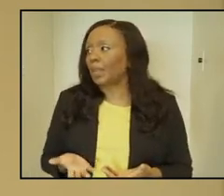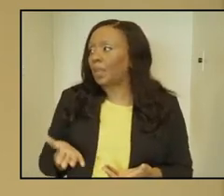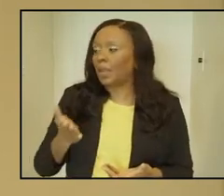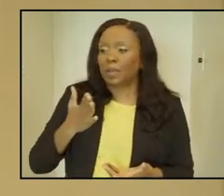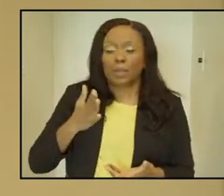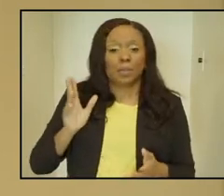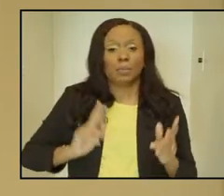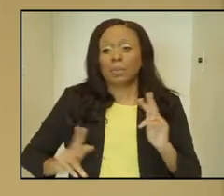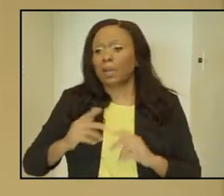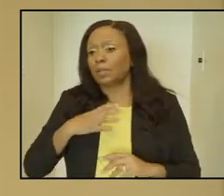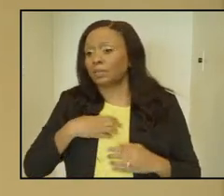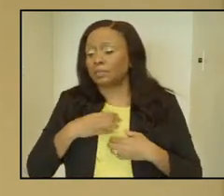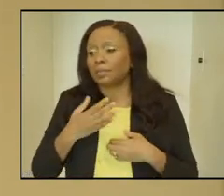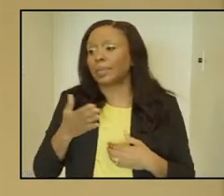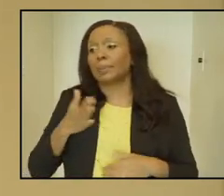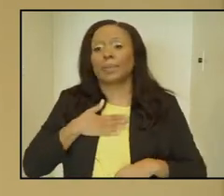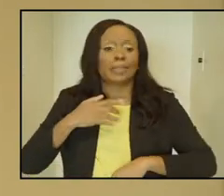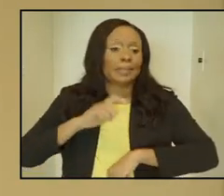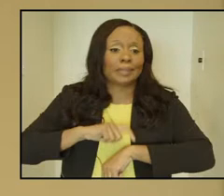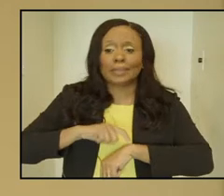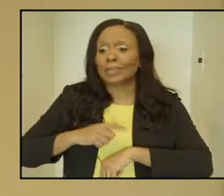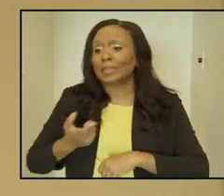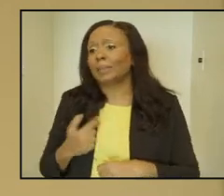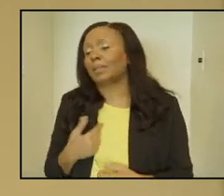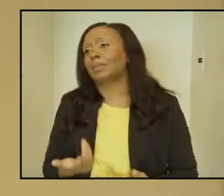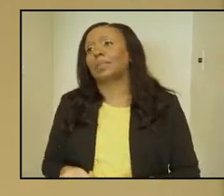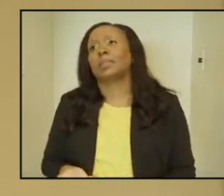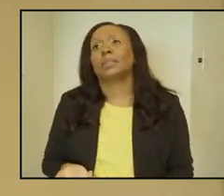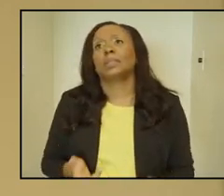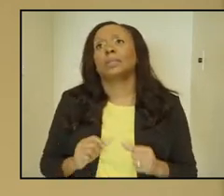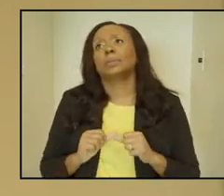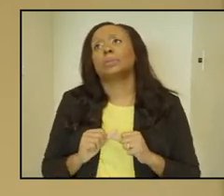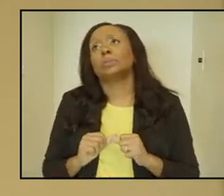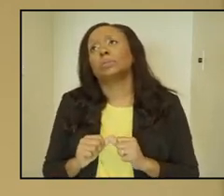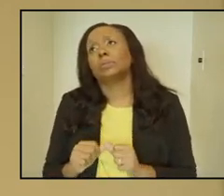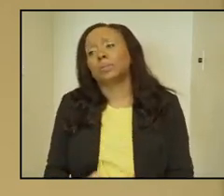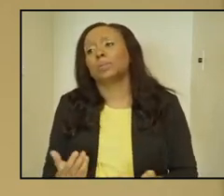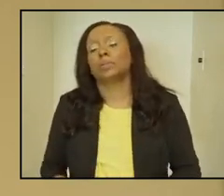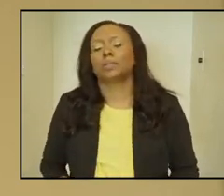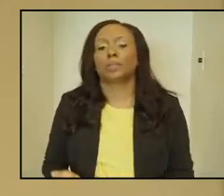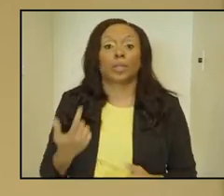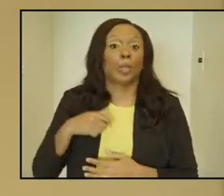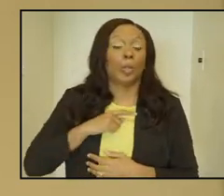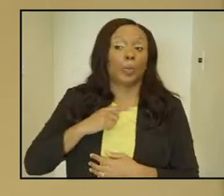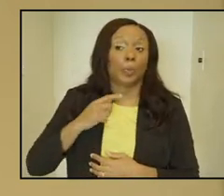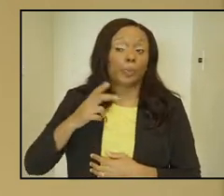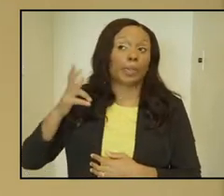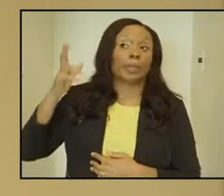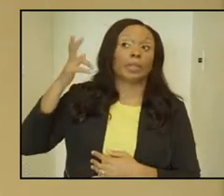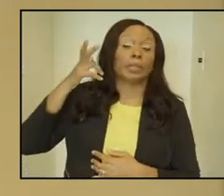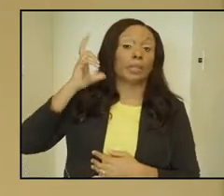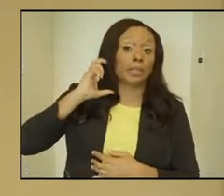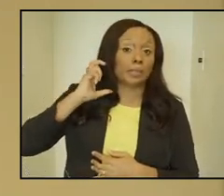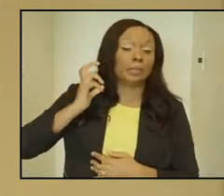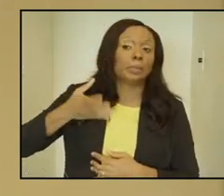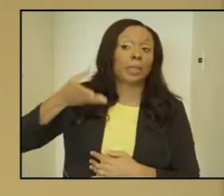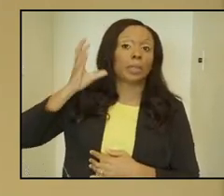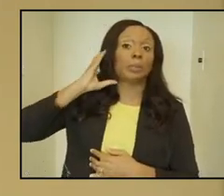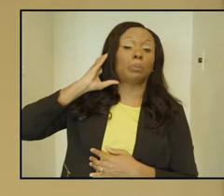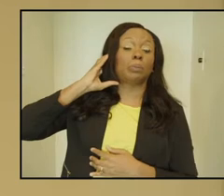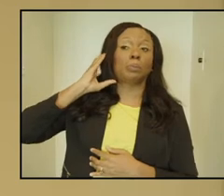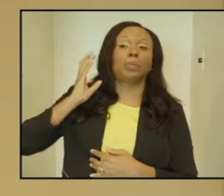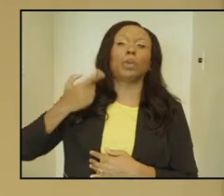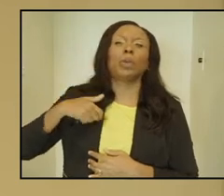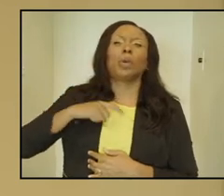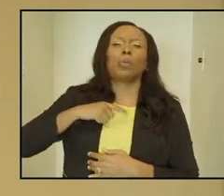you. So I'm very pleased, as I said earlier. So we've listened, we have rethought and re-envisioned what is